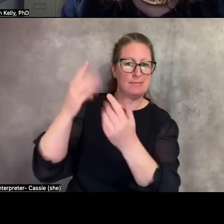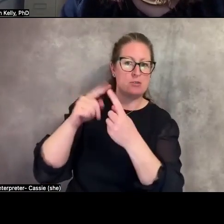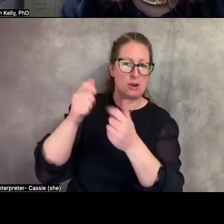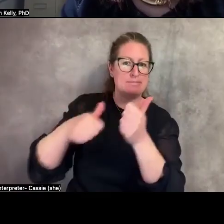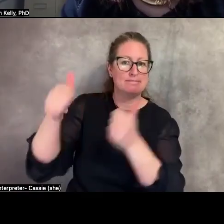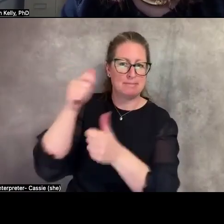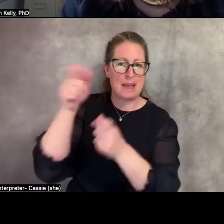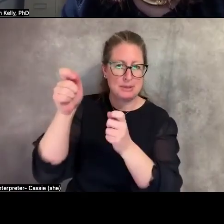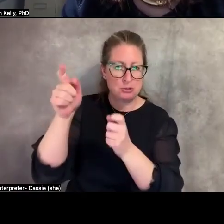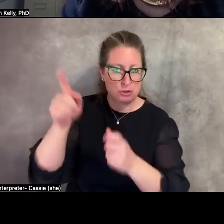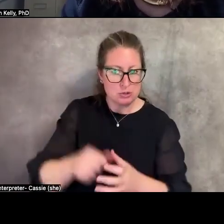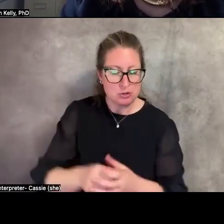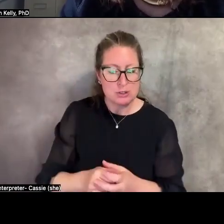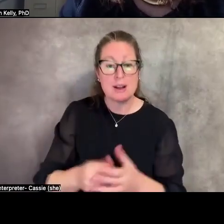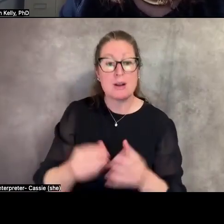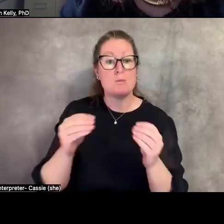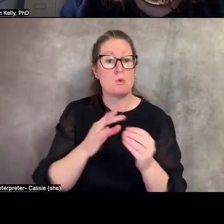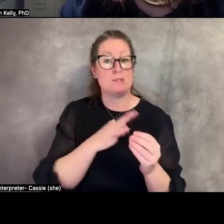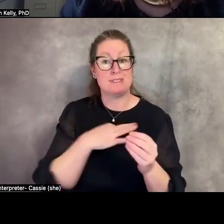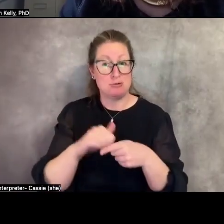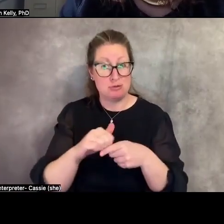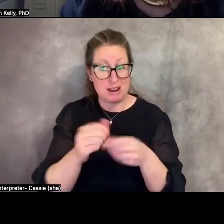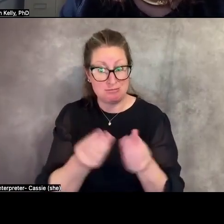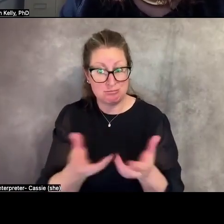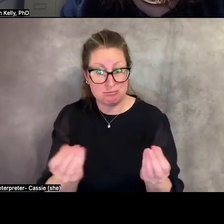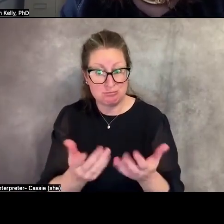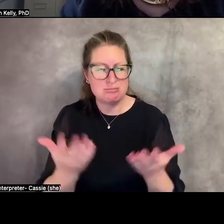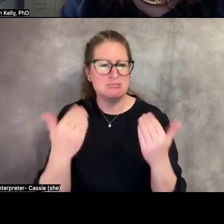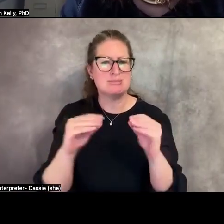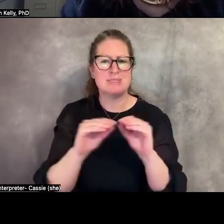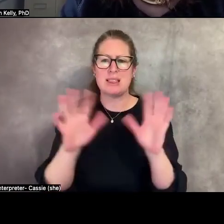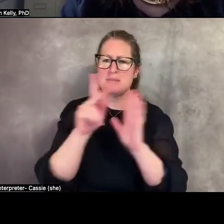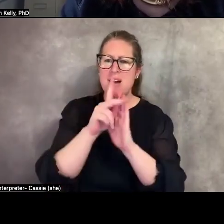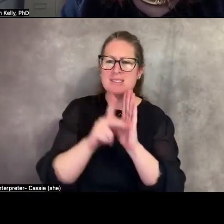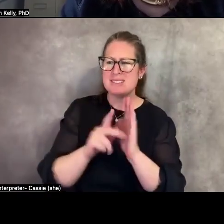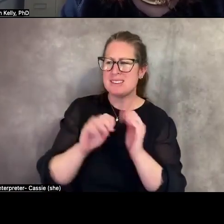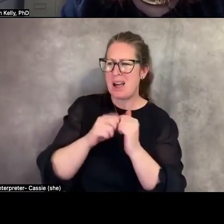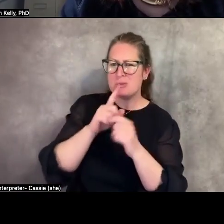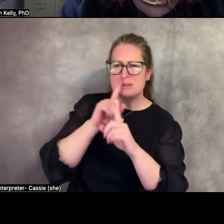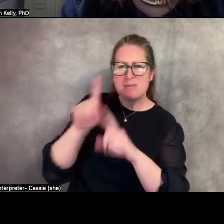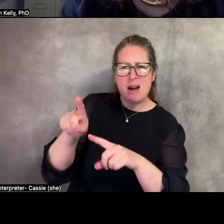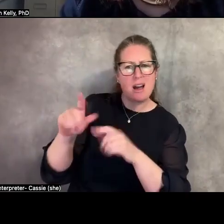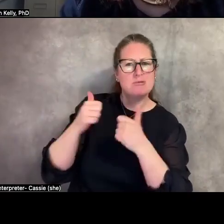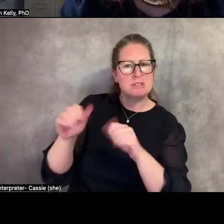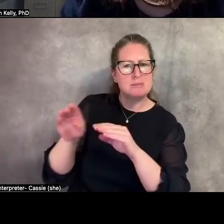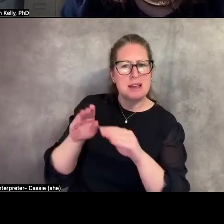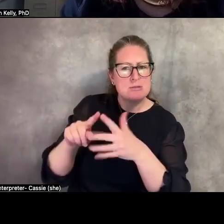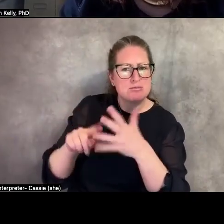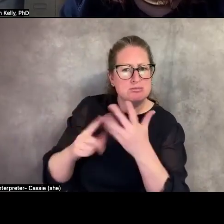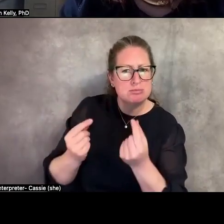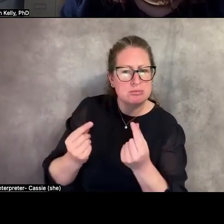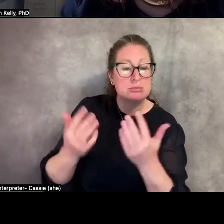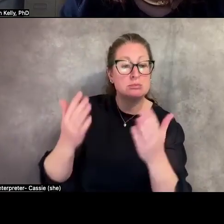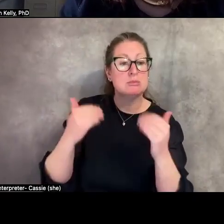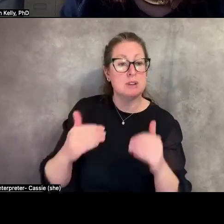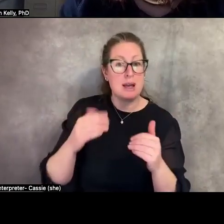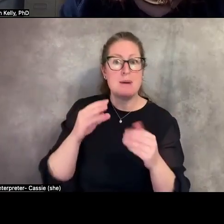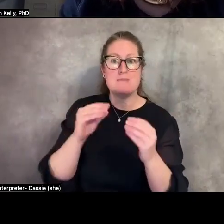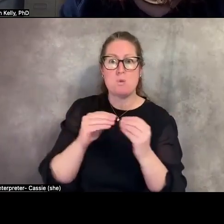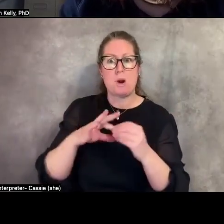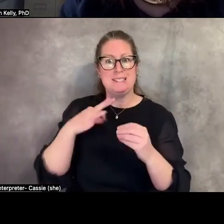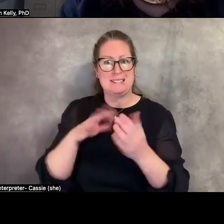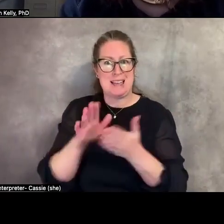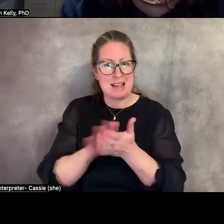more staff and training, clear policies about how to respond to aggressive behavior, personnel incentives,